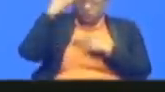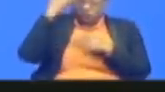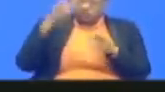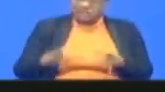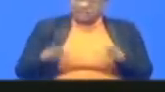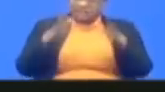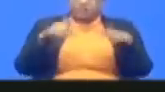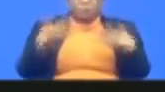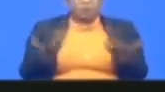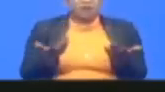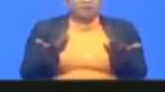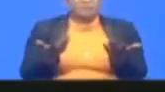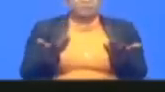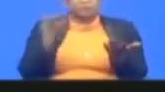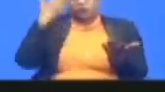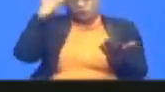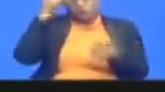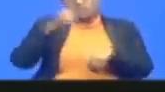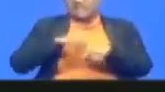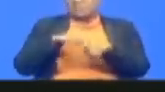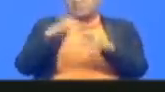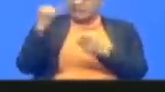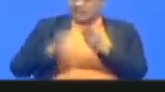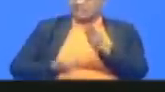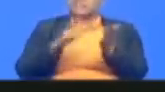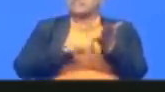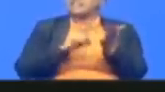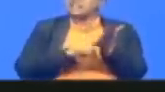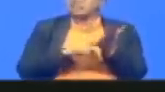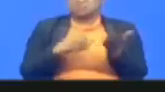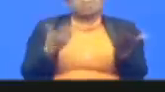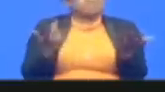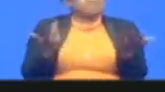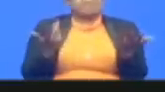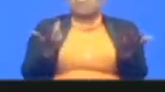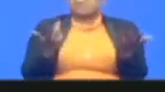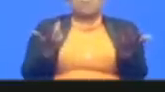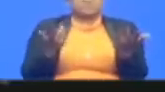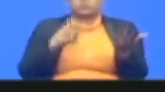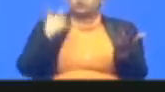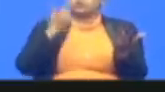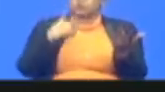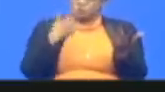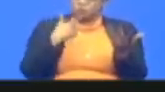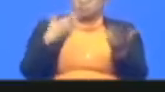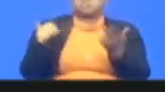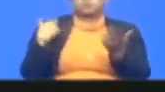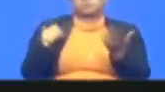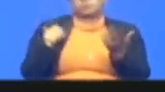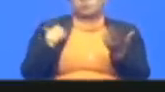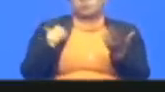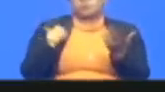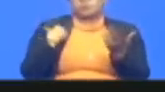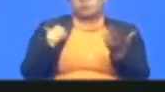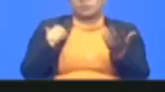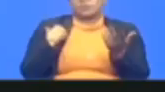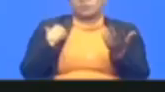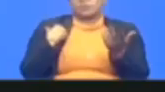was filled? Do you know when it was last validated? You don't need any of those things. Who do you hold accountable?